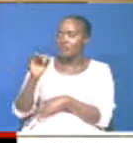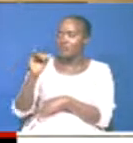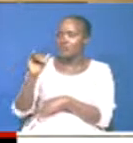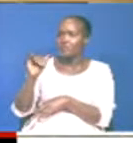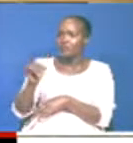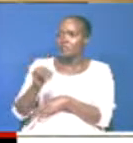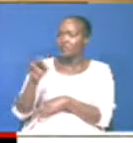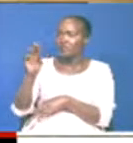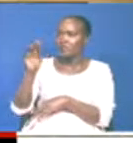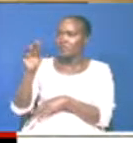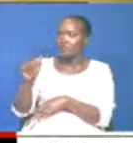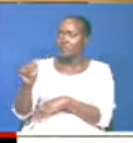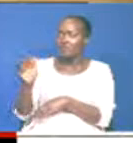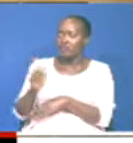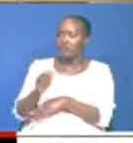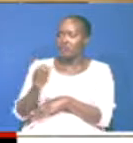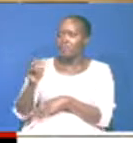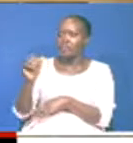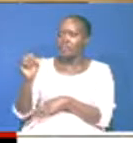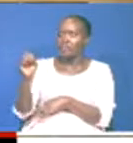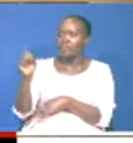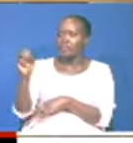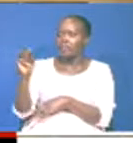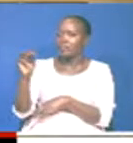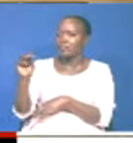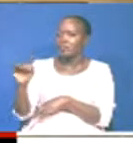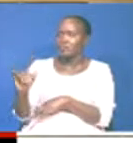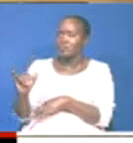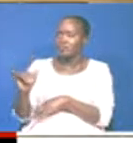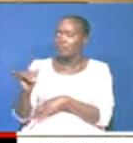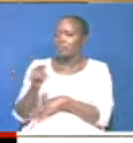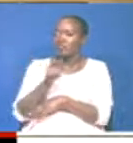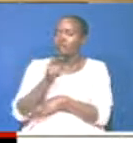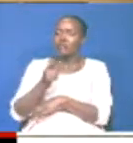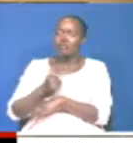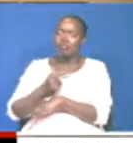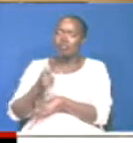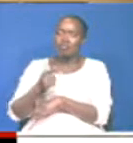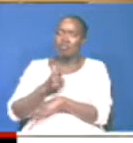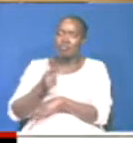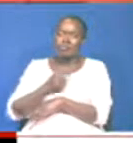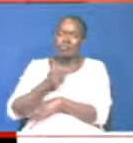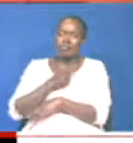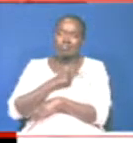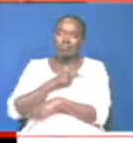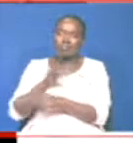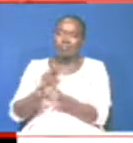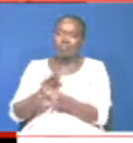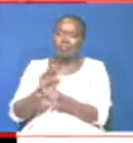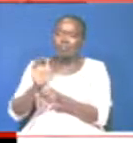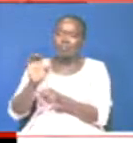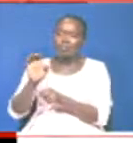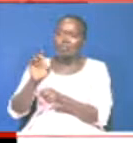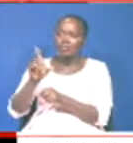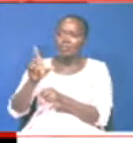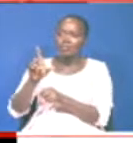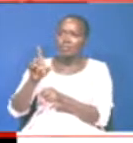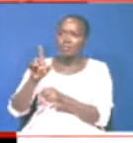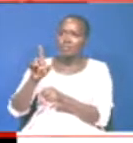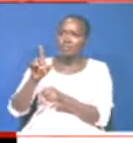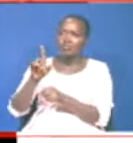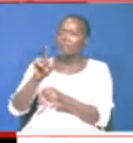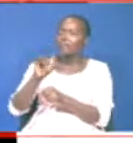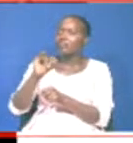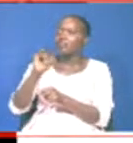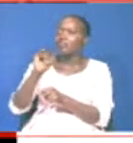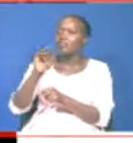Louis. And there was this lady that I loved listening to her so much, Elizabeth Akinyi, Amina Fakir. I